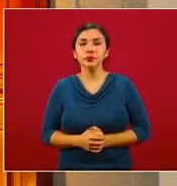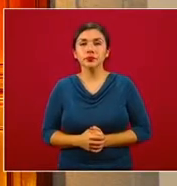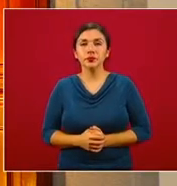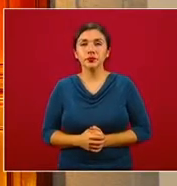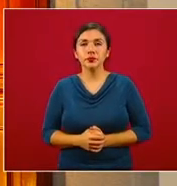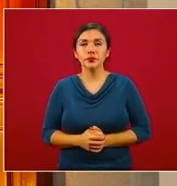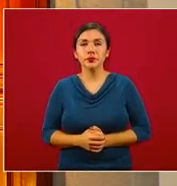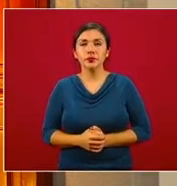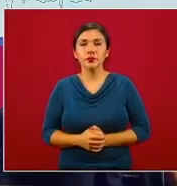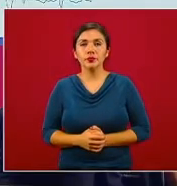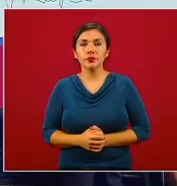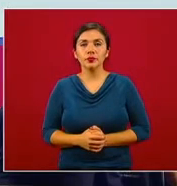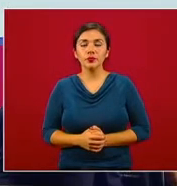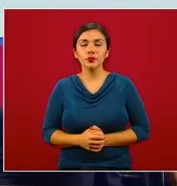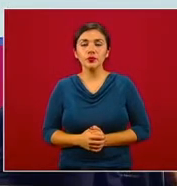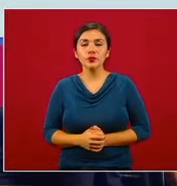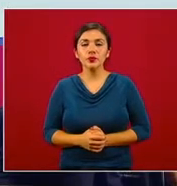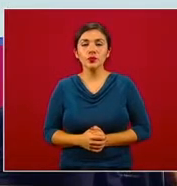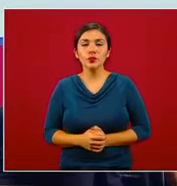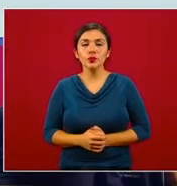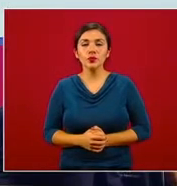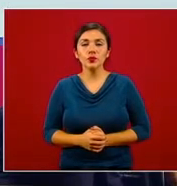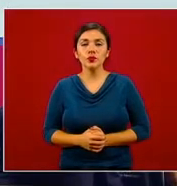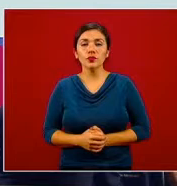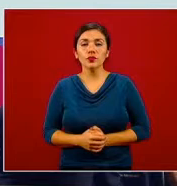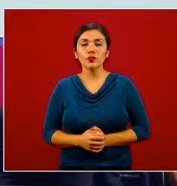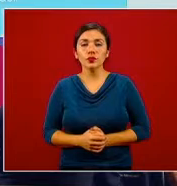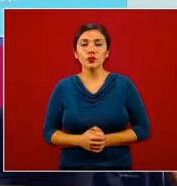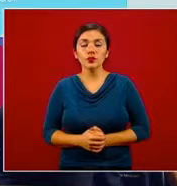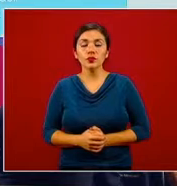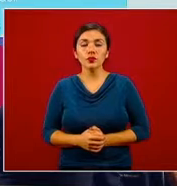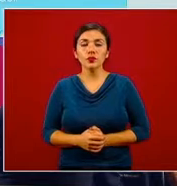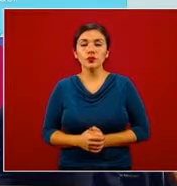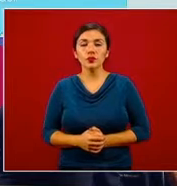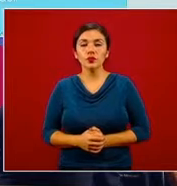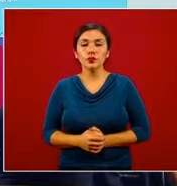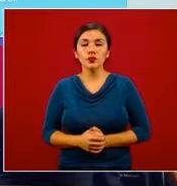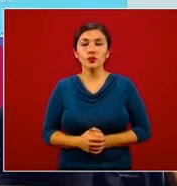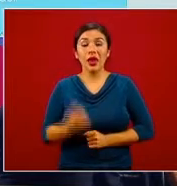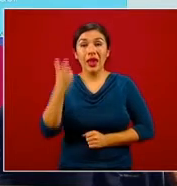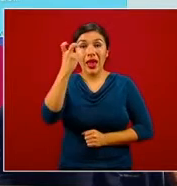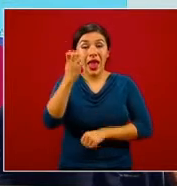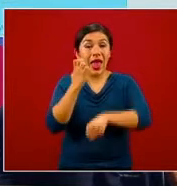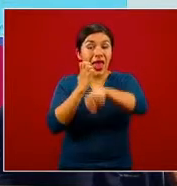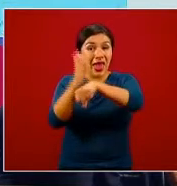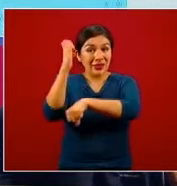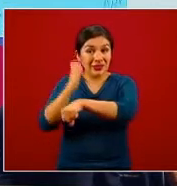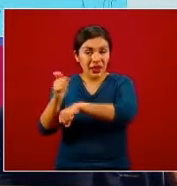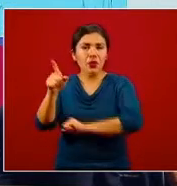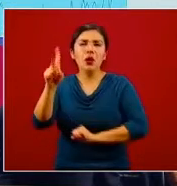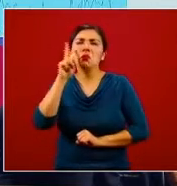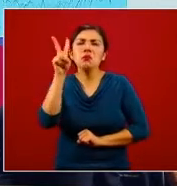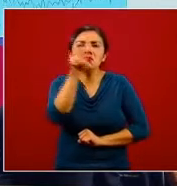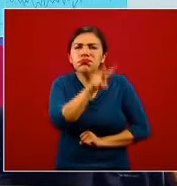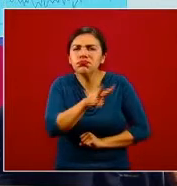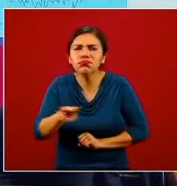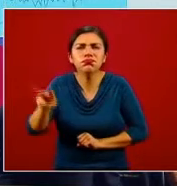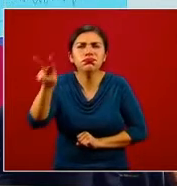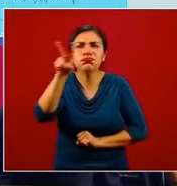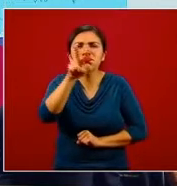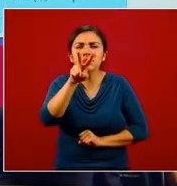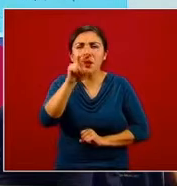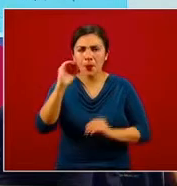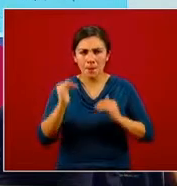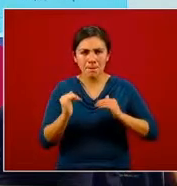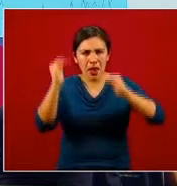level. If we look at the state view, up top there. Yep.